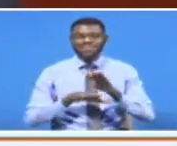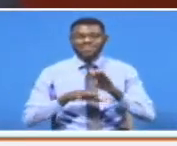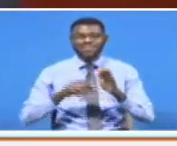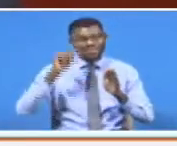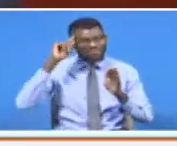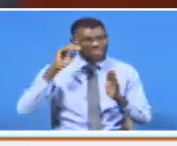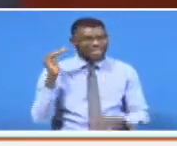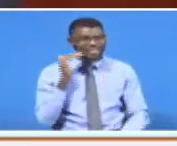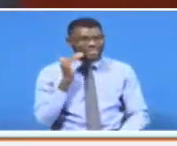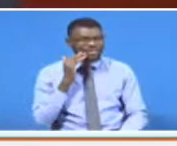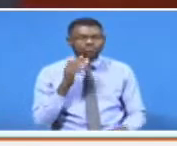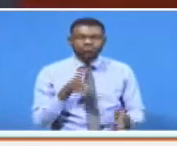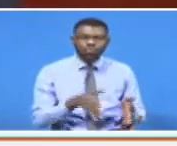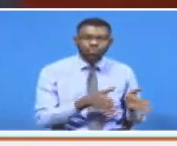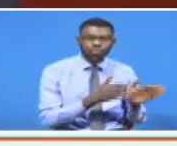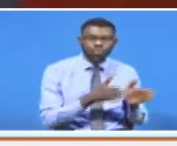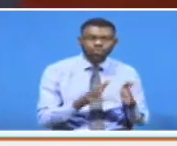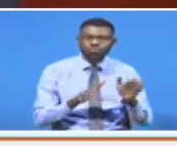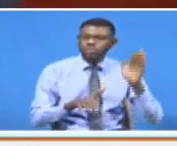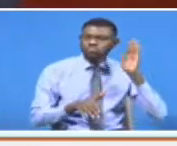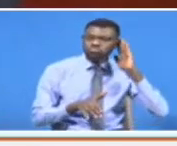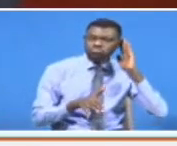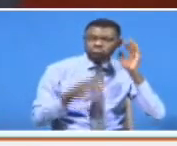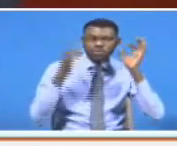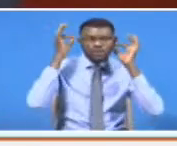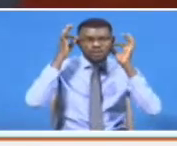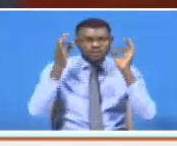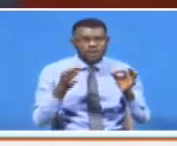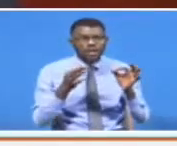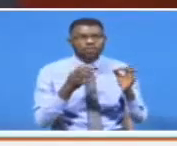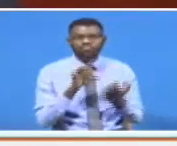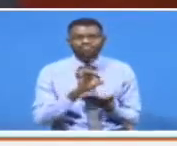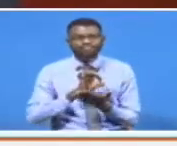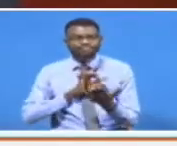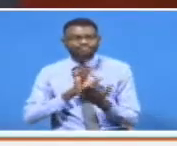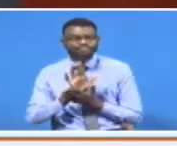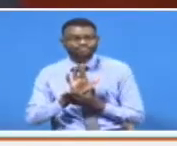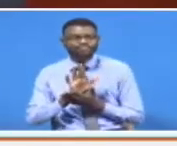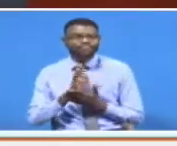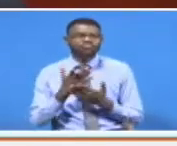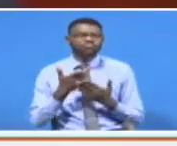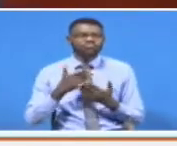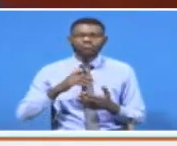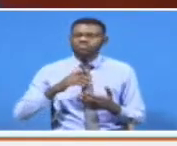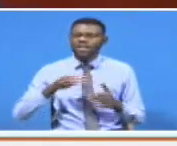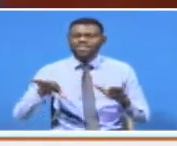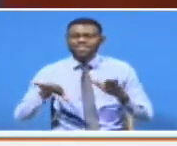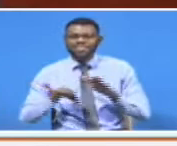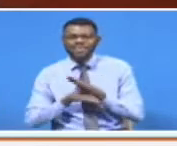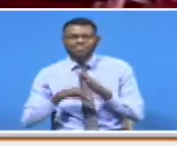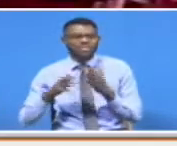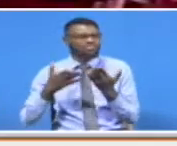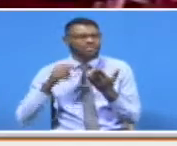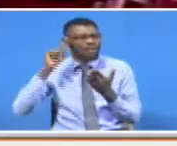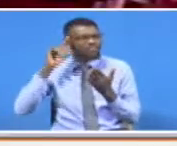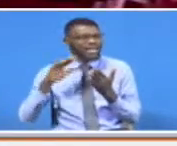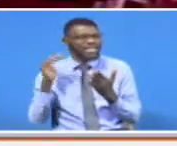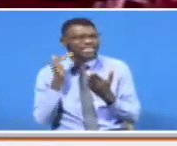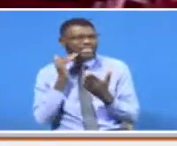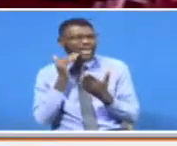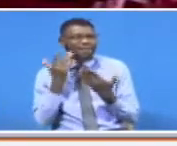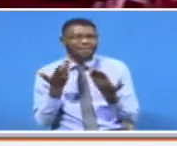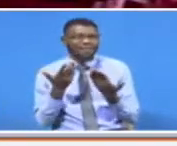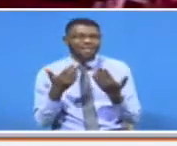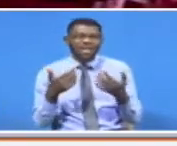had, resolves to impeach Honorable William Odual, the Deputy Governor of Siaya County Government, on the following charges. The report